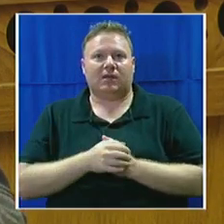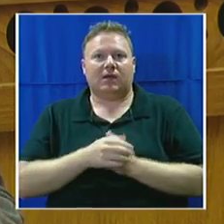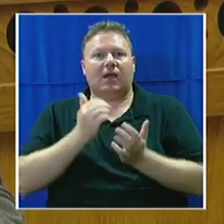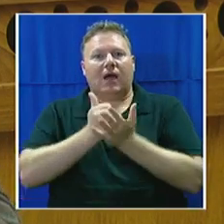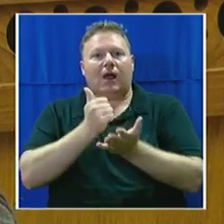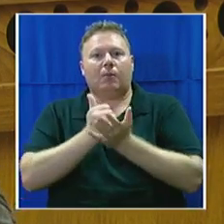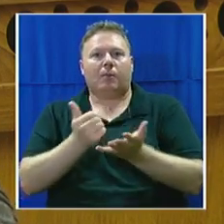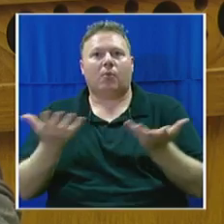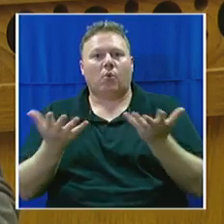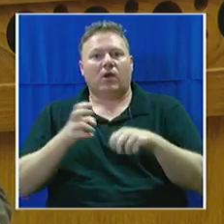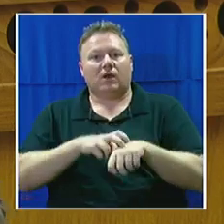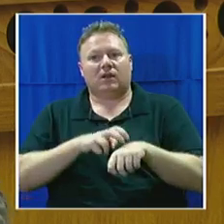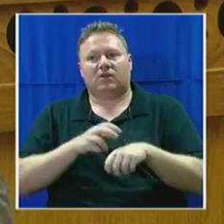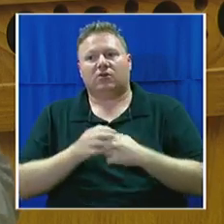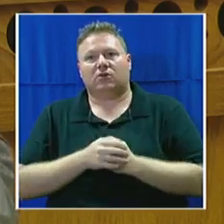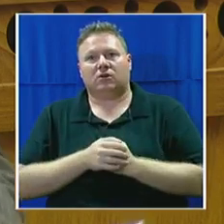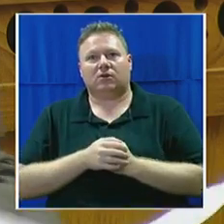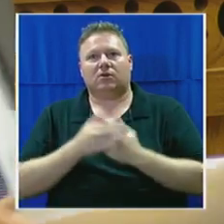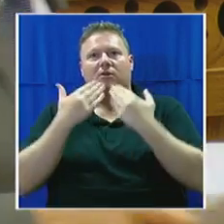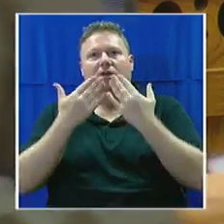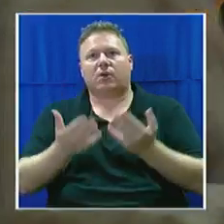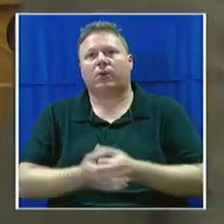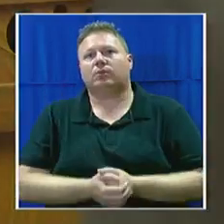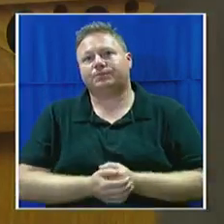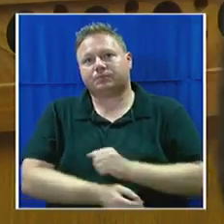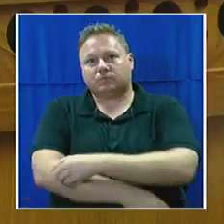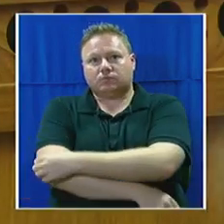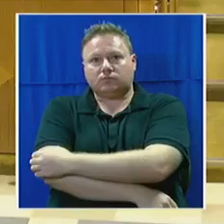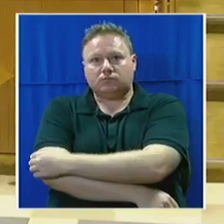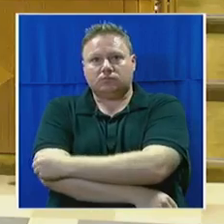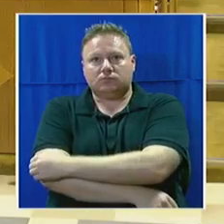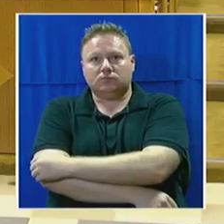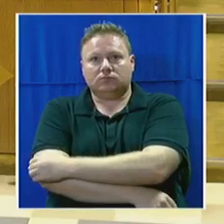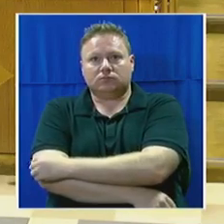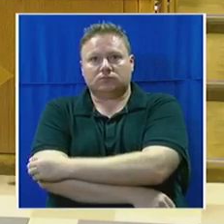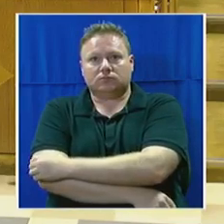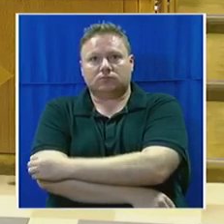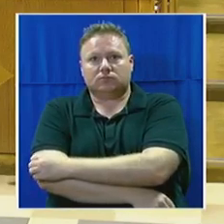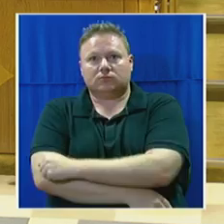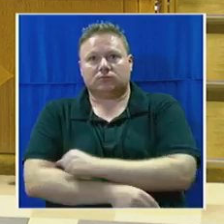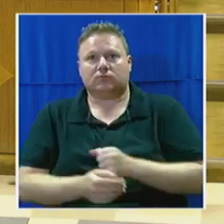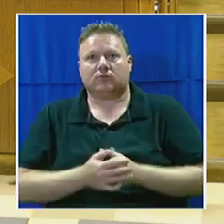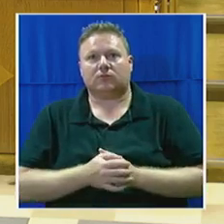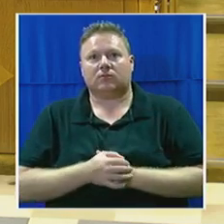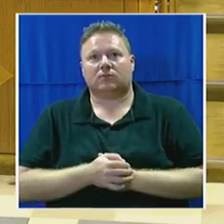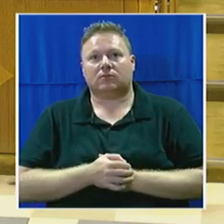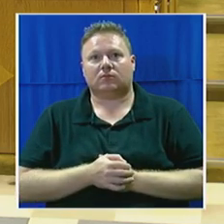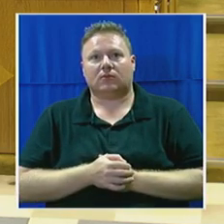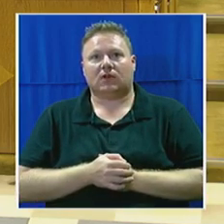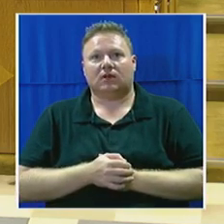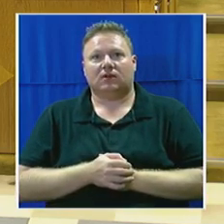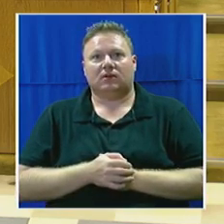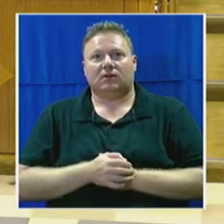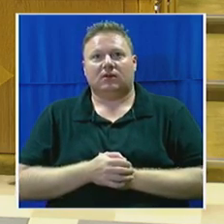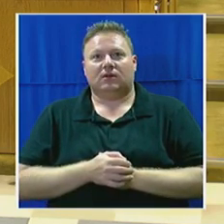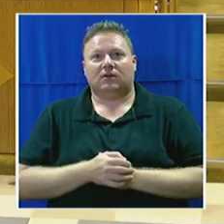wherever is necessary and possible. I thank you. Honorable Ngabayomzi Lawrence Saziso Kwankwa.